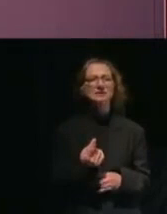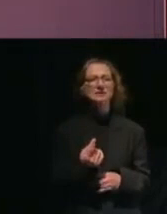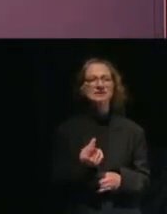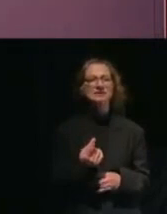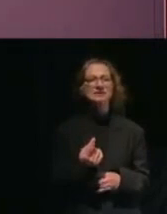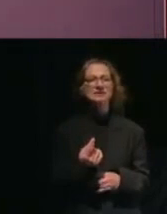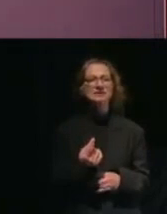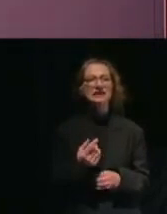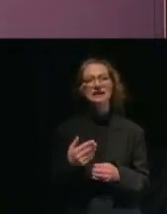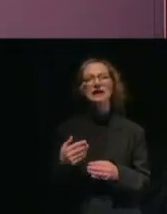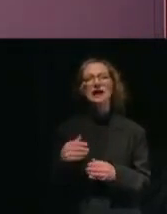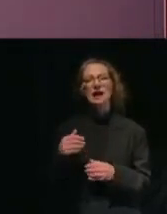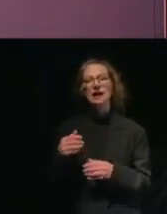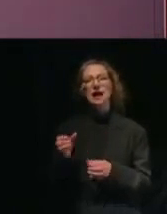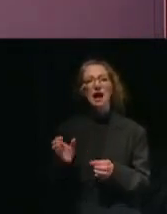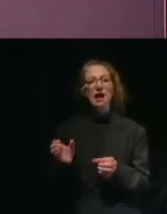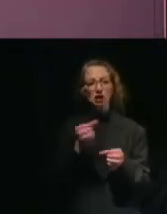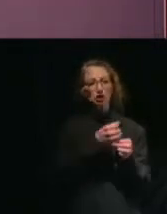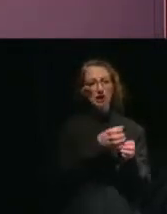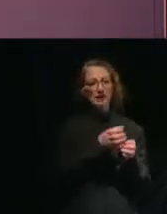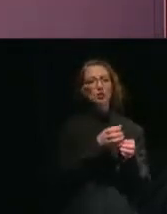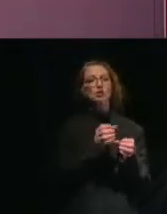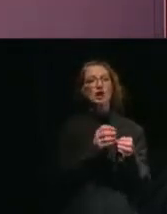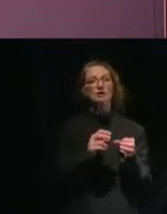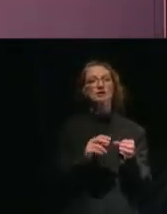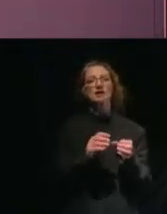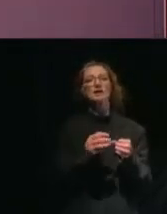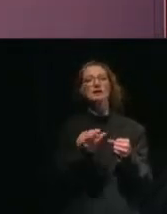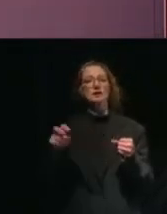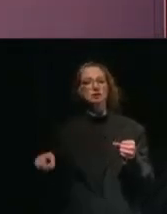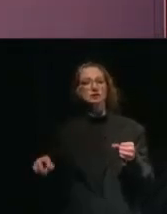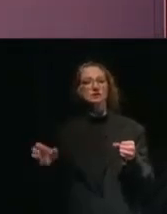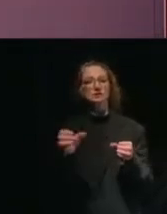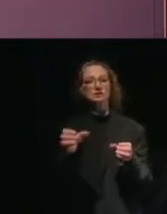1,200 in retirement. And,